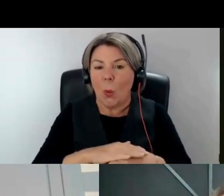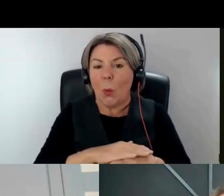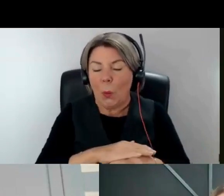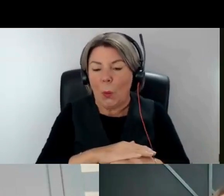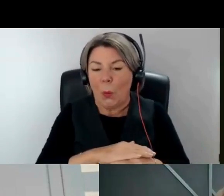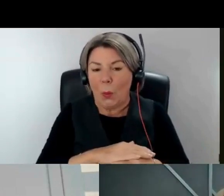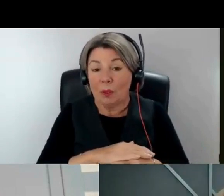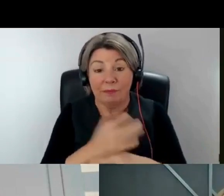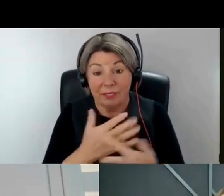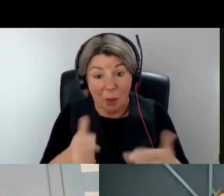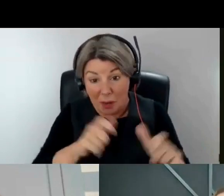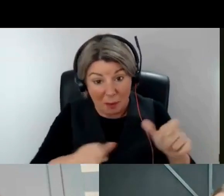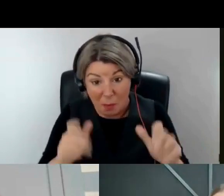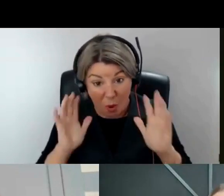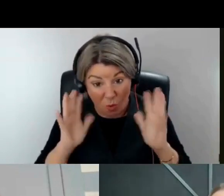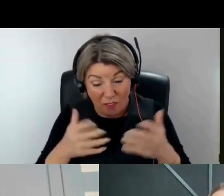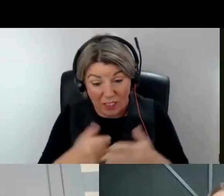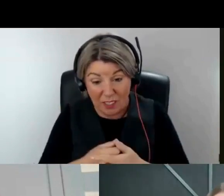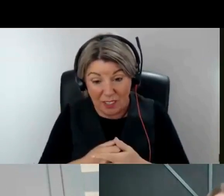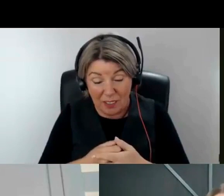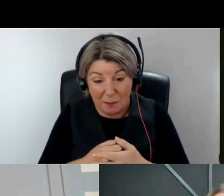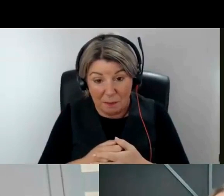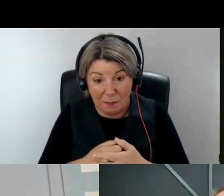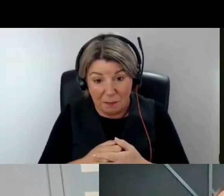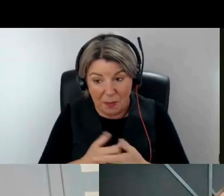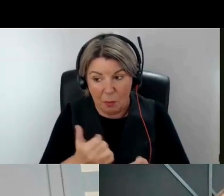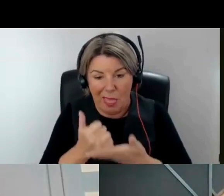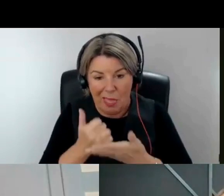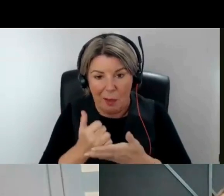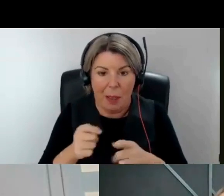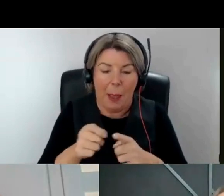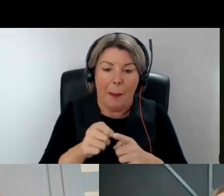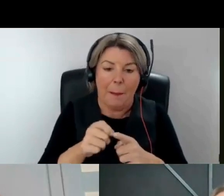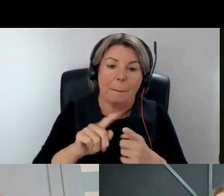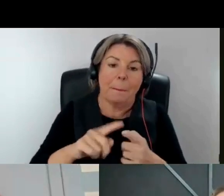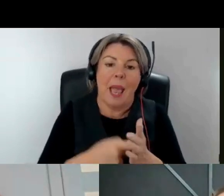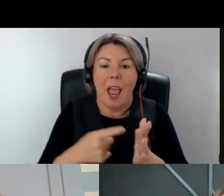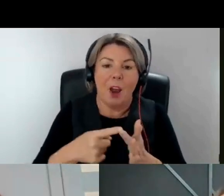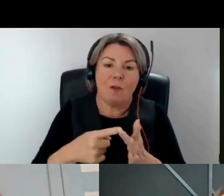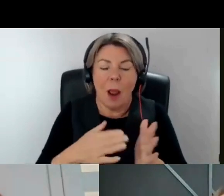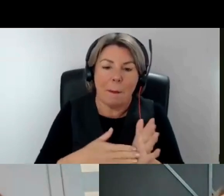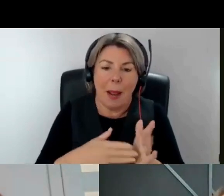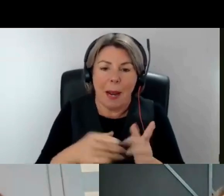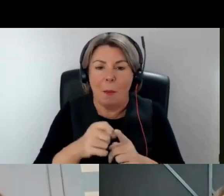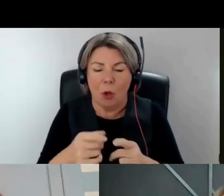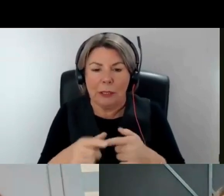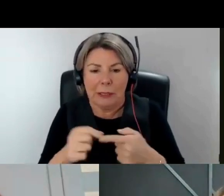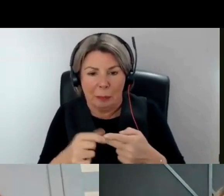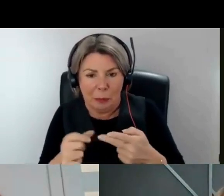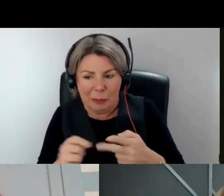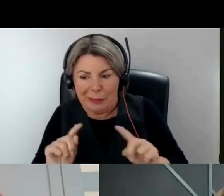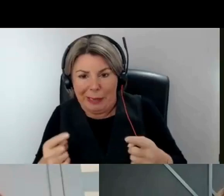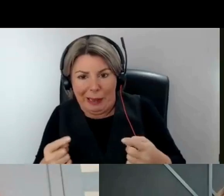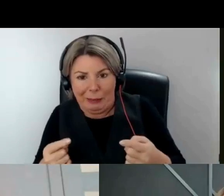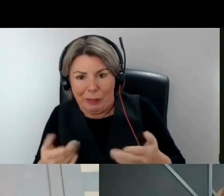people are worried as well. It's from the other side of it when people say, well, will it help my perimenopause symptoms? And you can't really answer that without trialing it. So